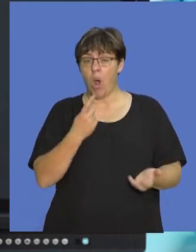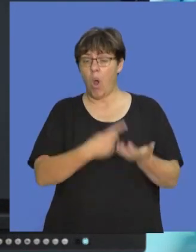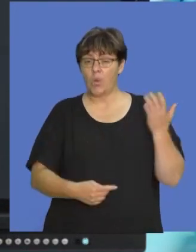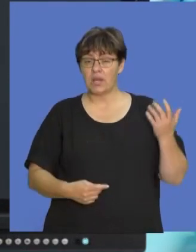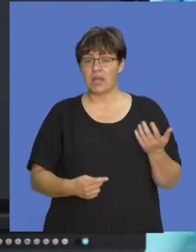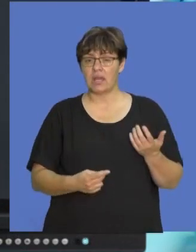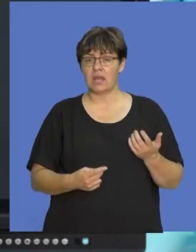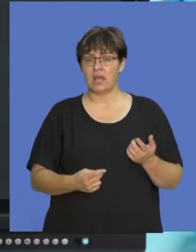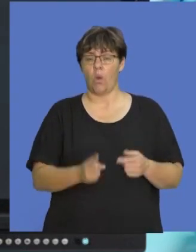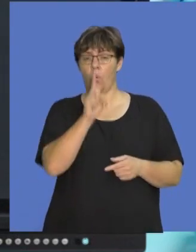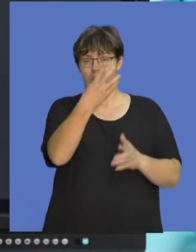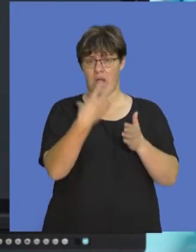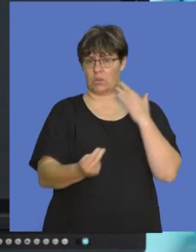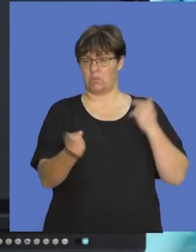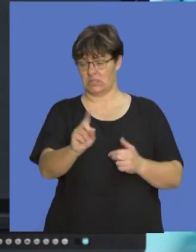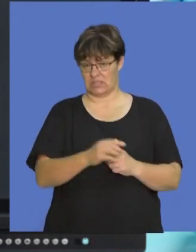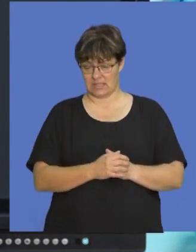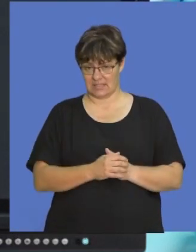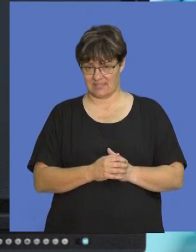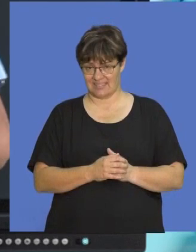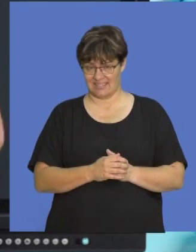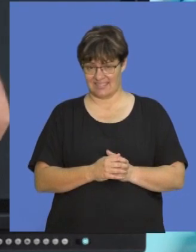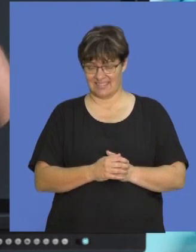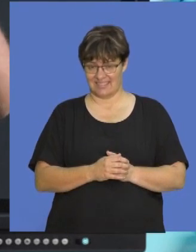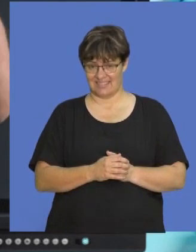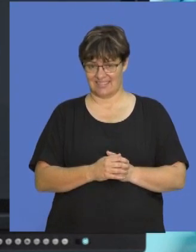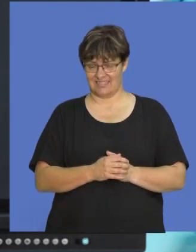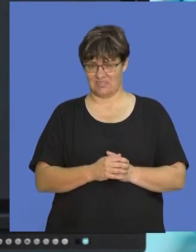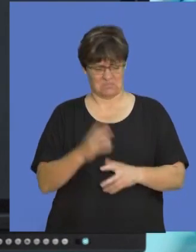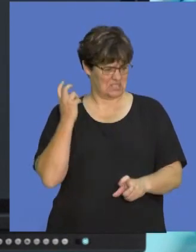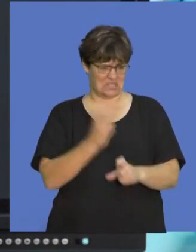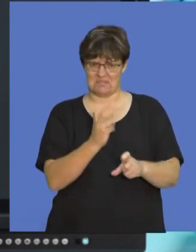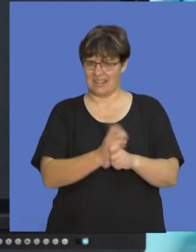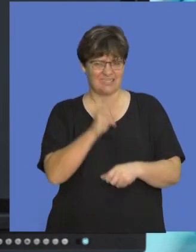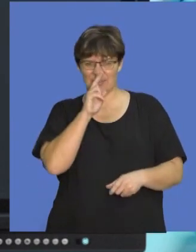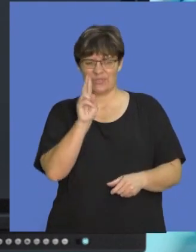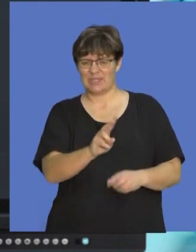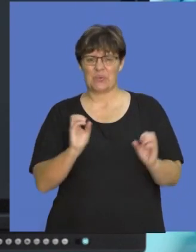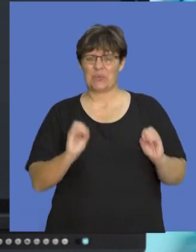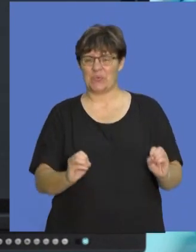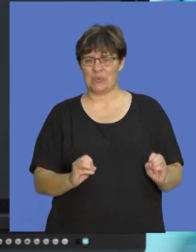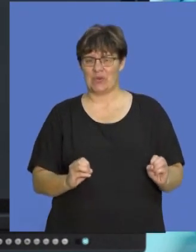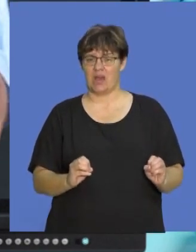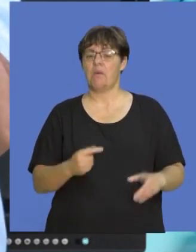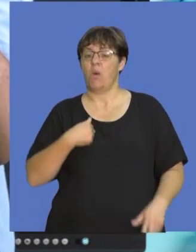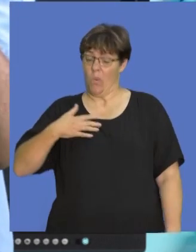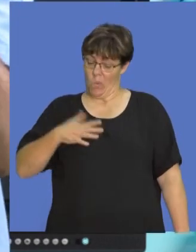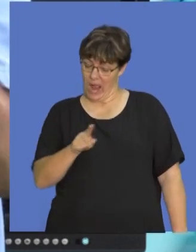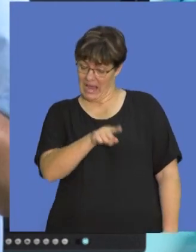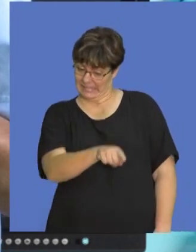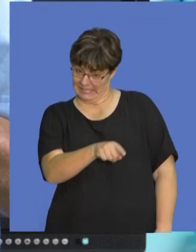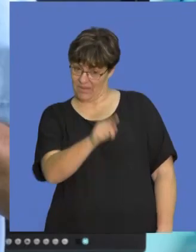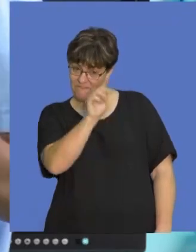only got one outcome. So it's really not difficult to see that the